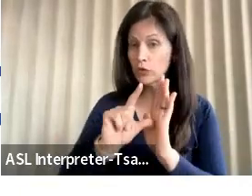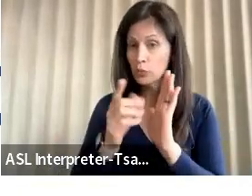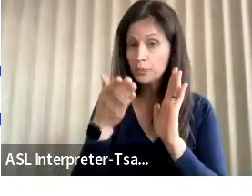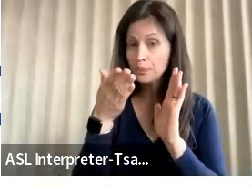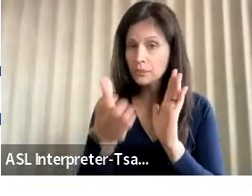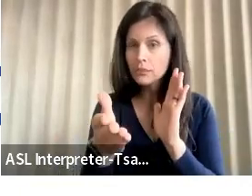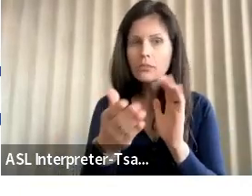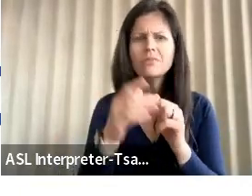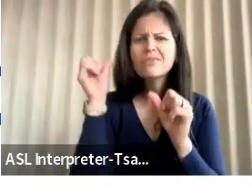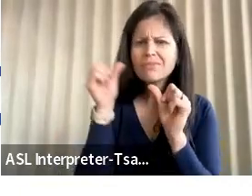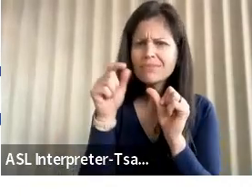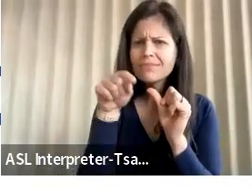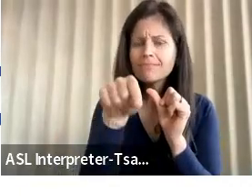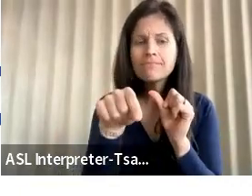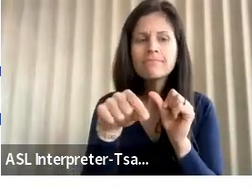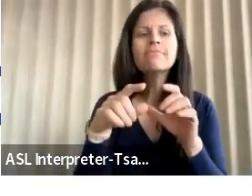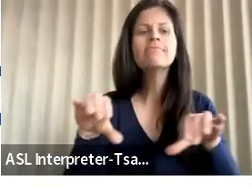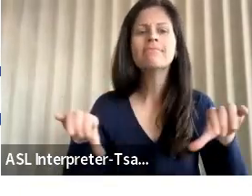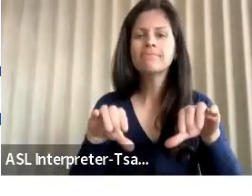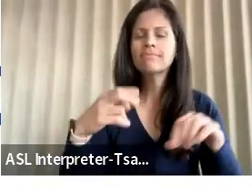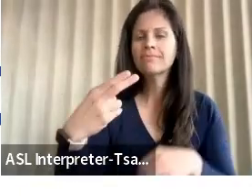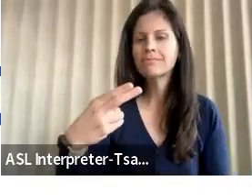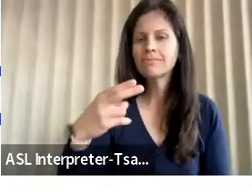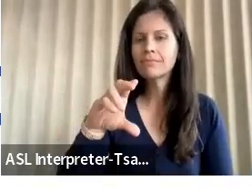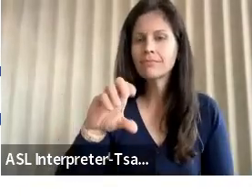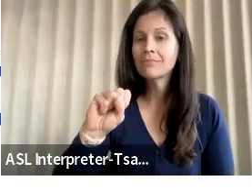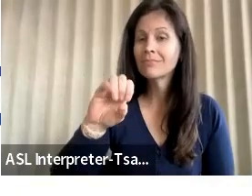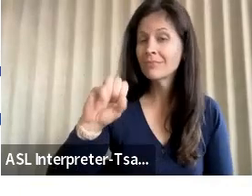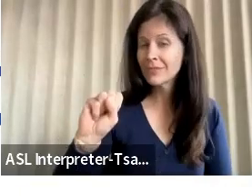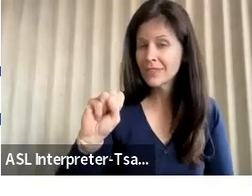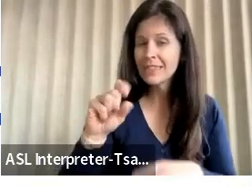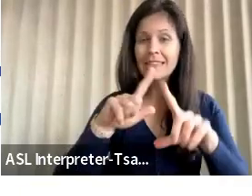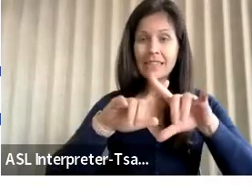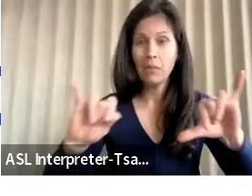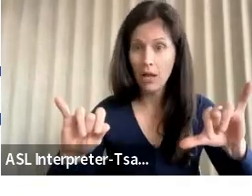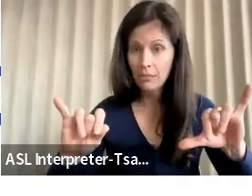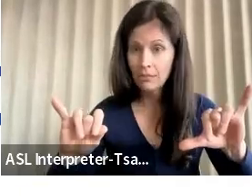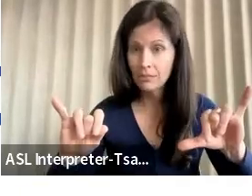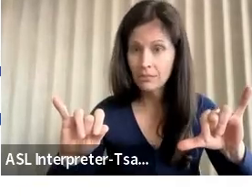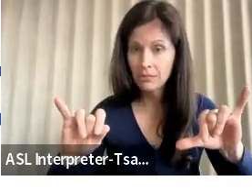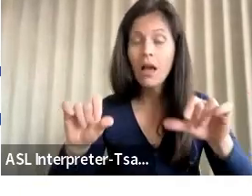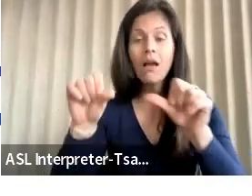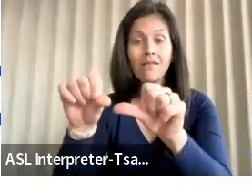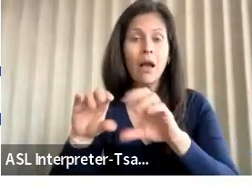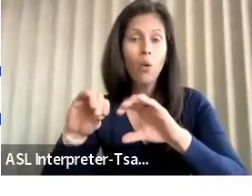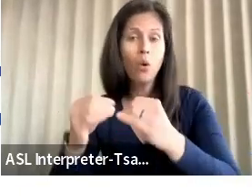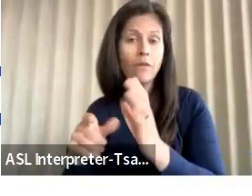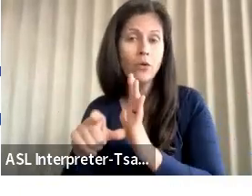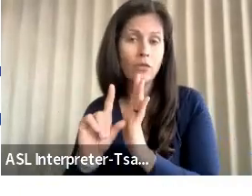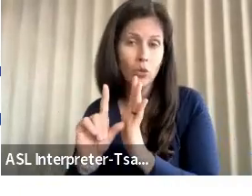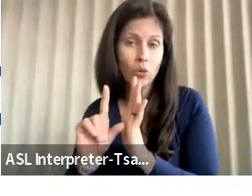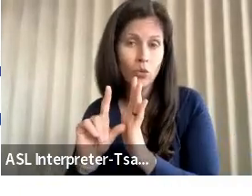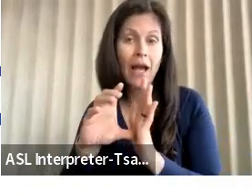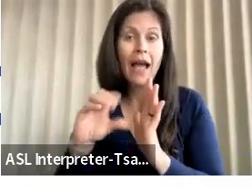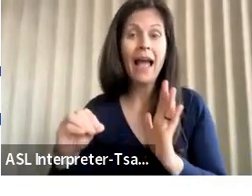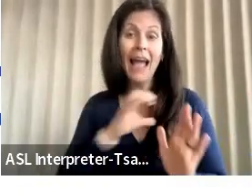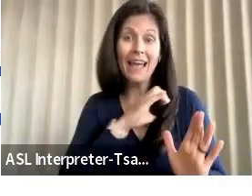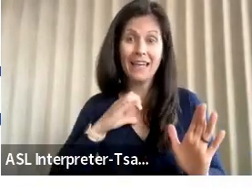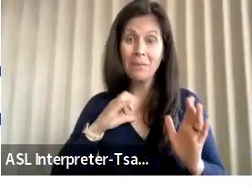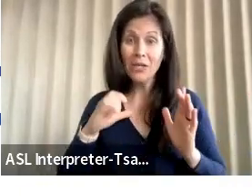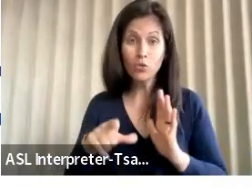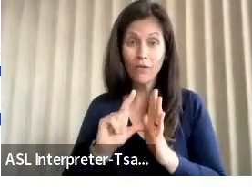Remember, this can be done in HCSIS at the same time as the area office review and commissioner